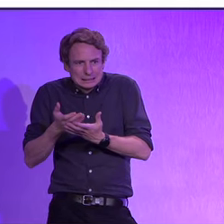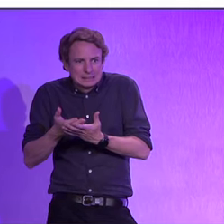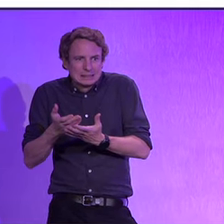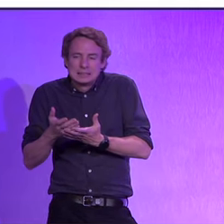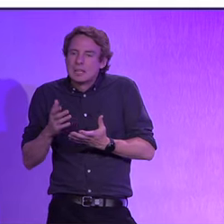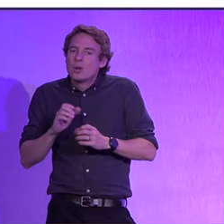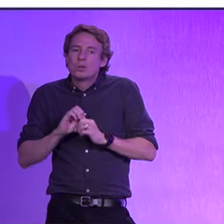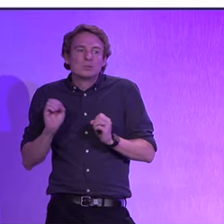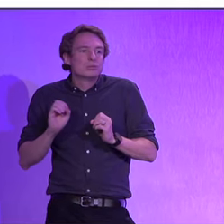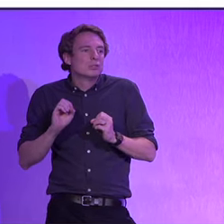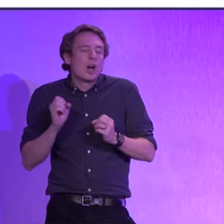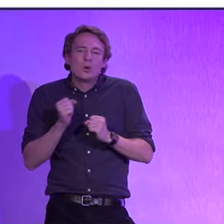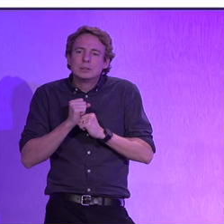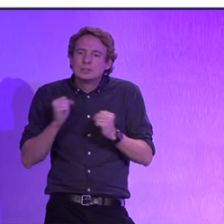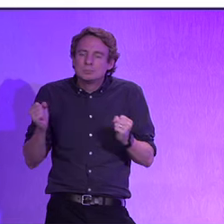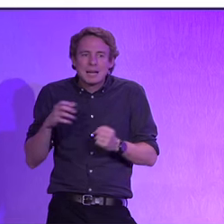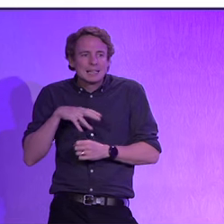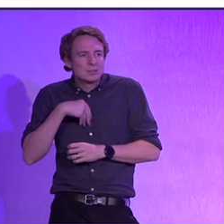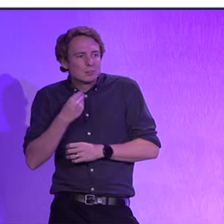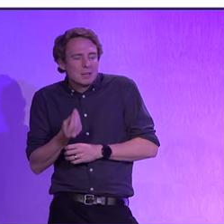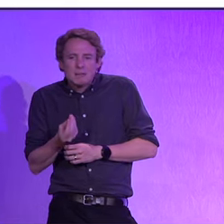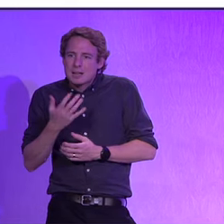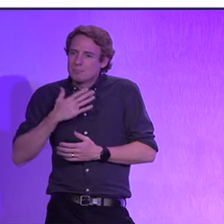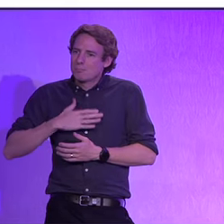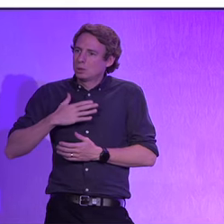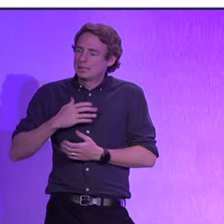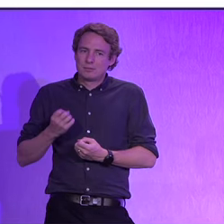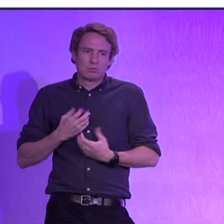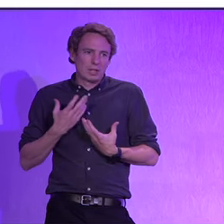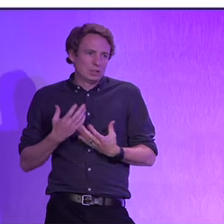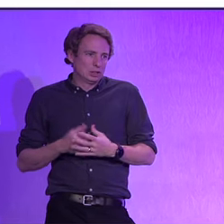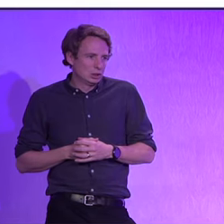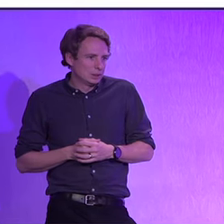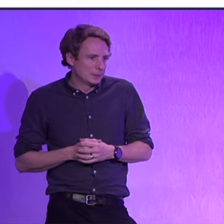consuming obsession, leaving scant room for the refreshment of the spirit or the body.